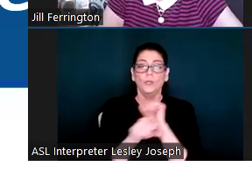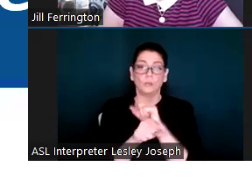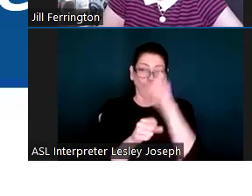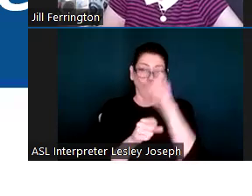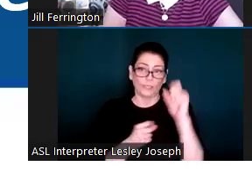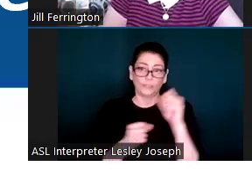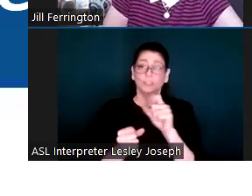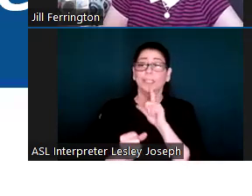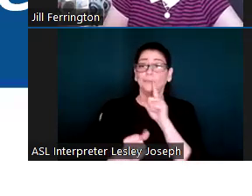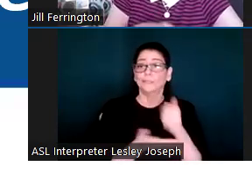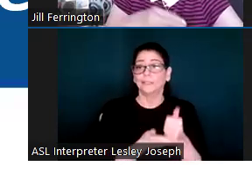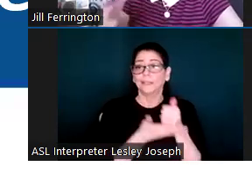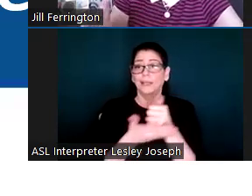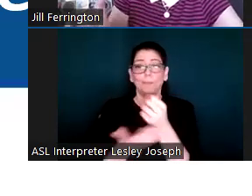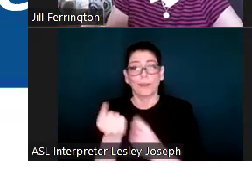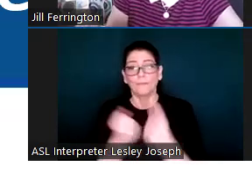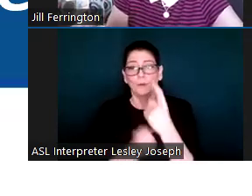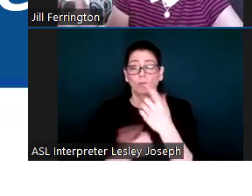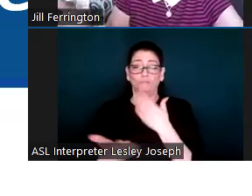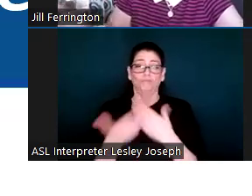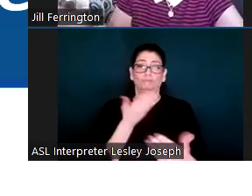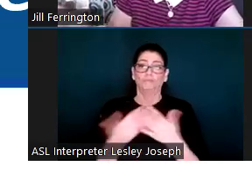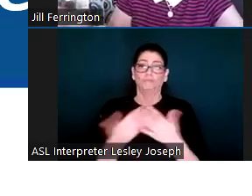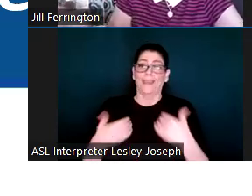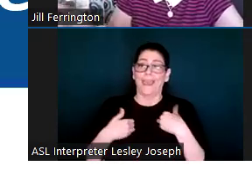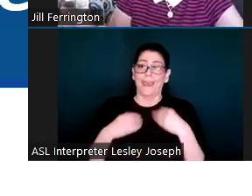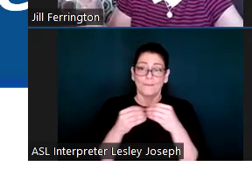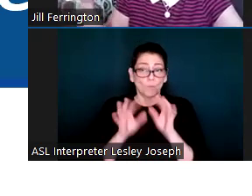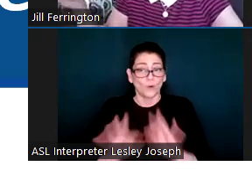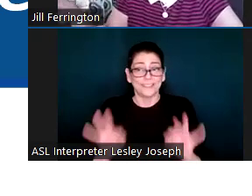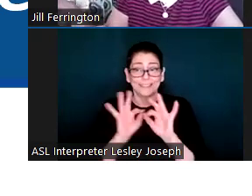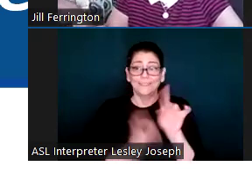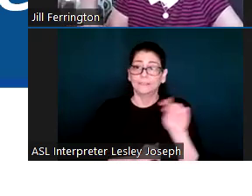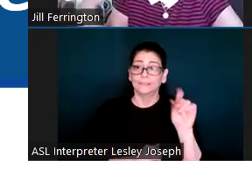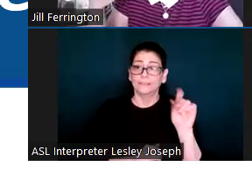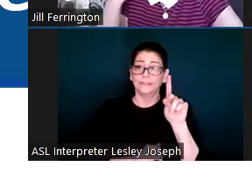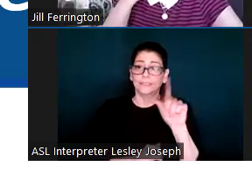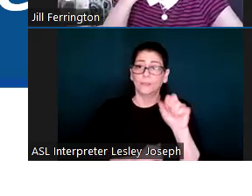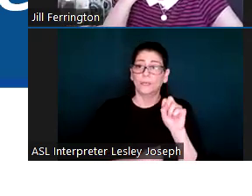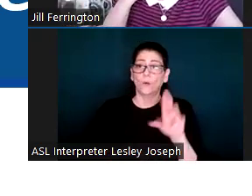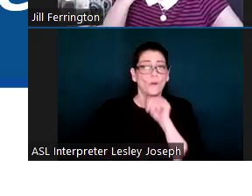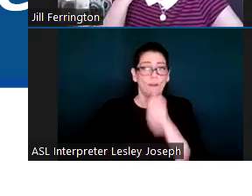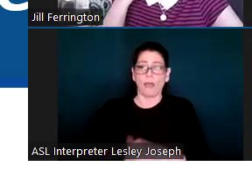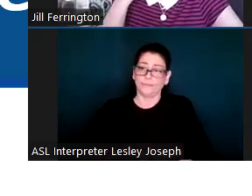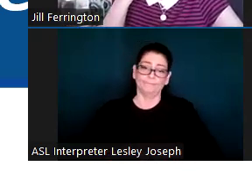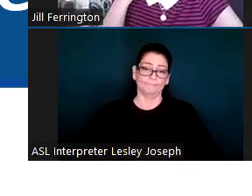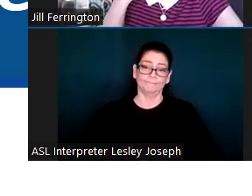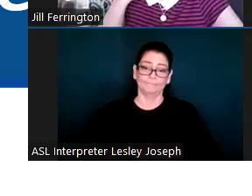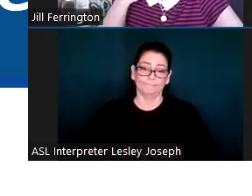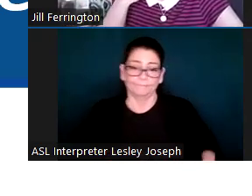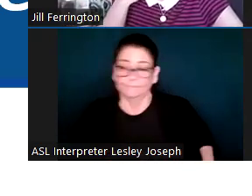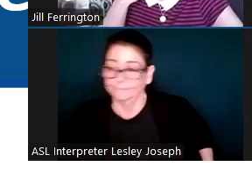truly help everyone, even if they have those more significant disabilities on the continuum that we just looked at. And